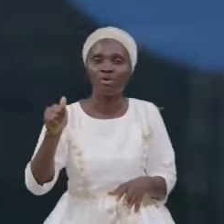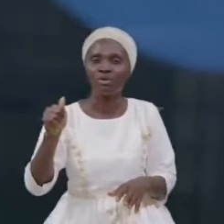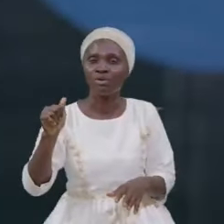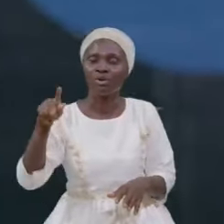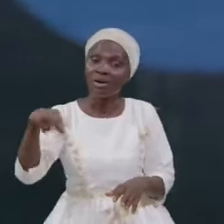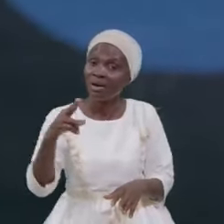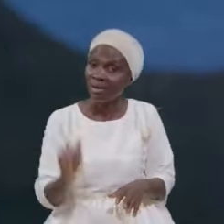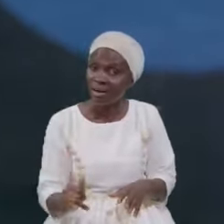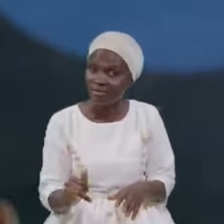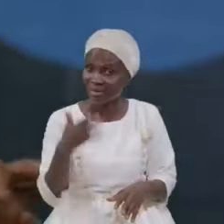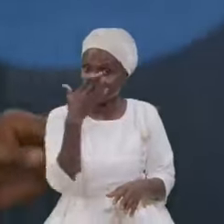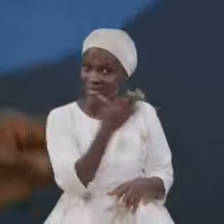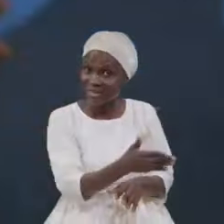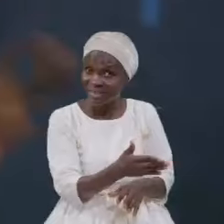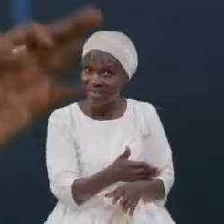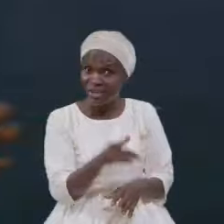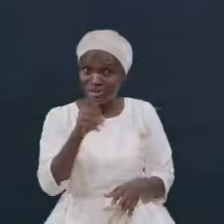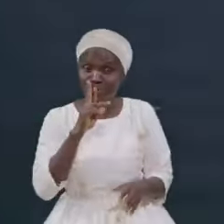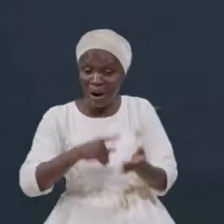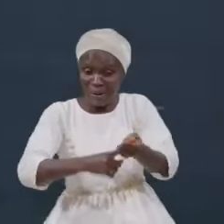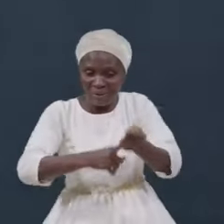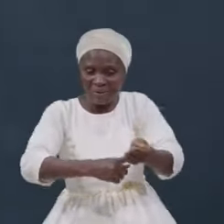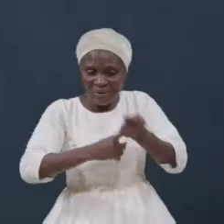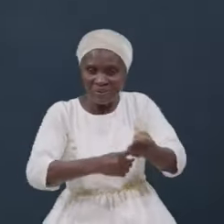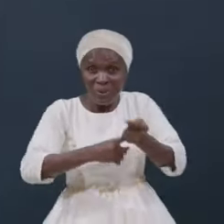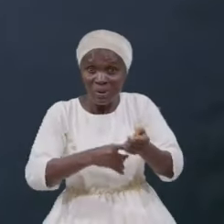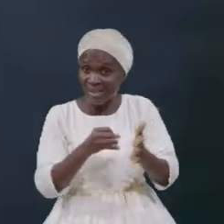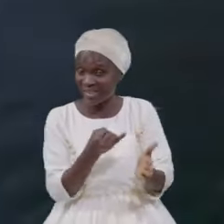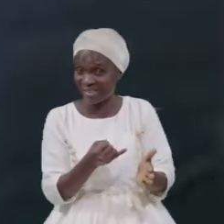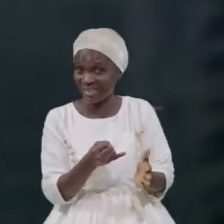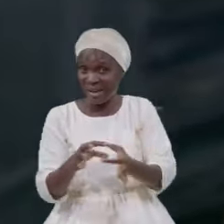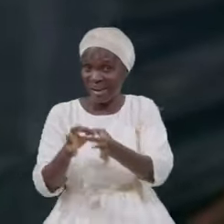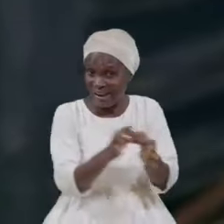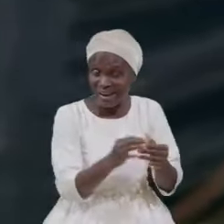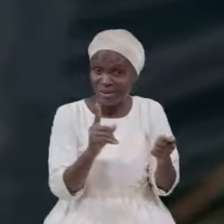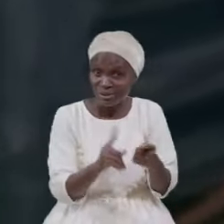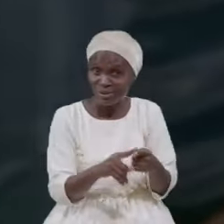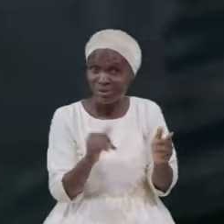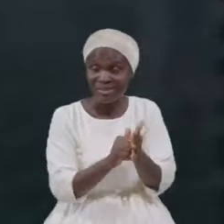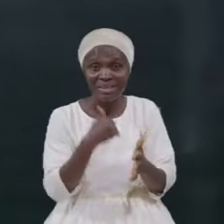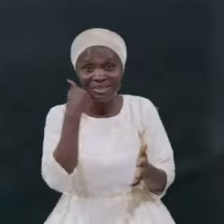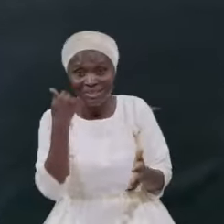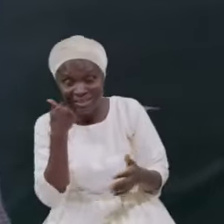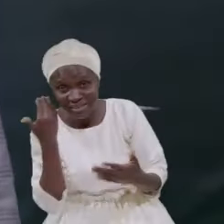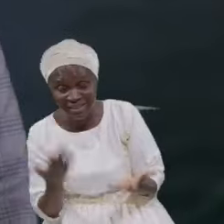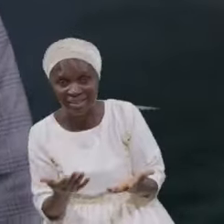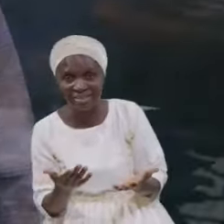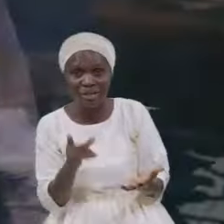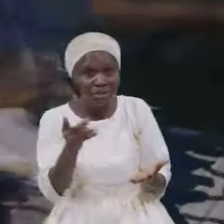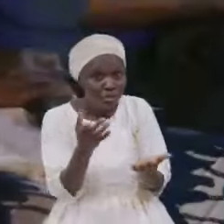this heavenly place the Lord has for you. You will not be a foolish